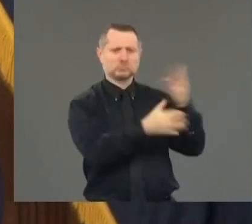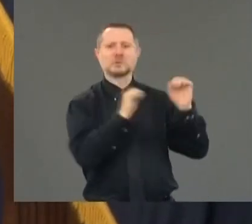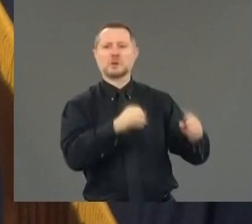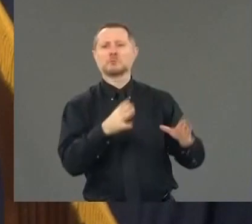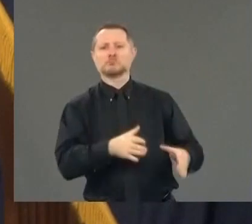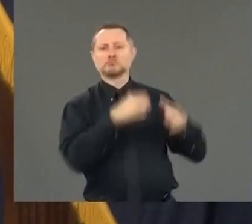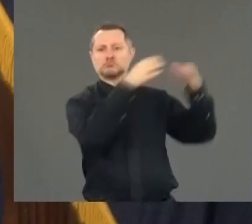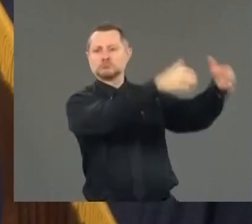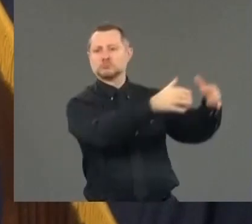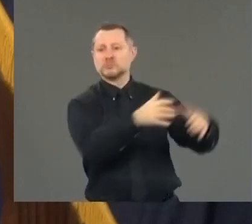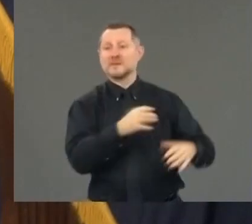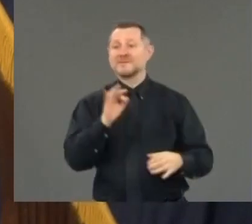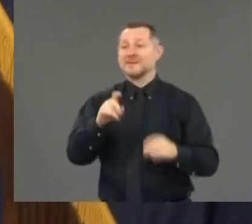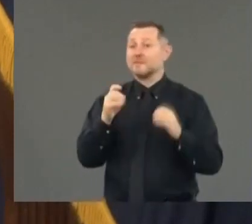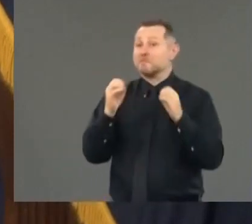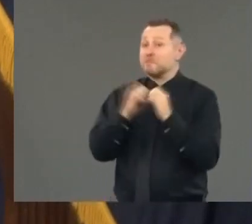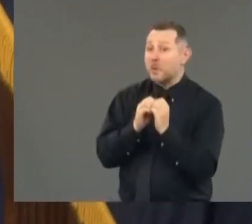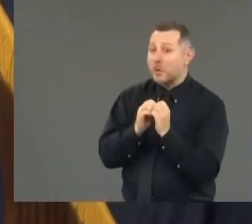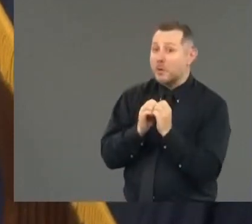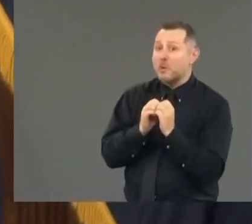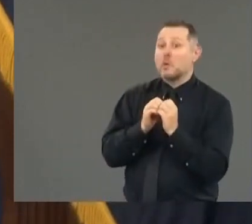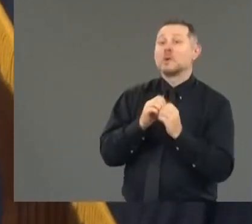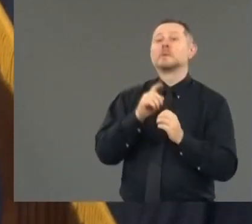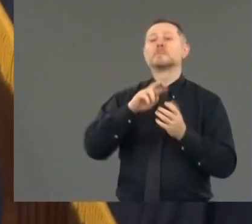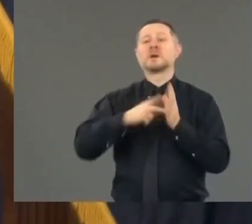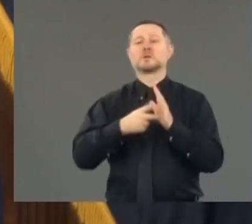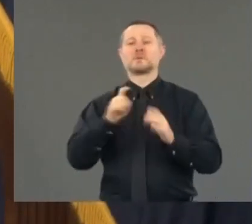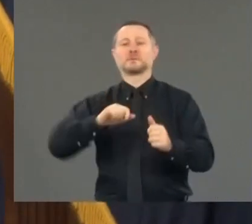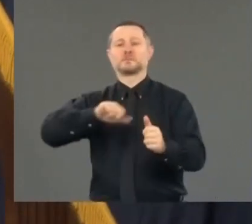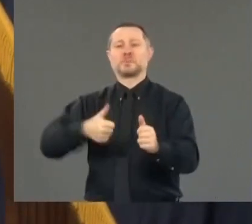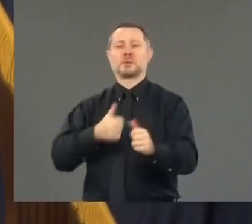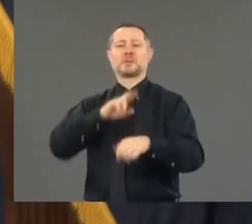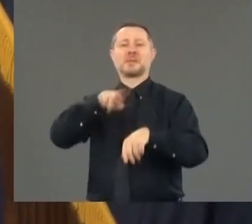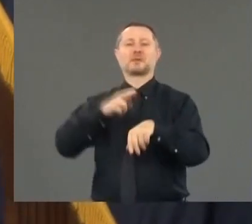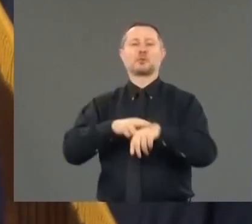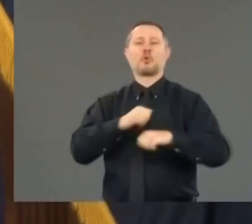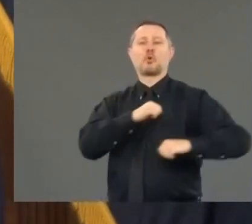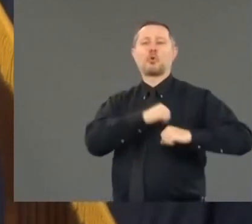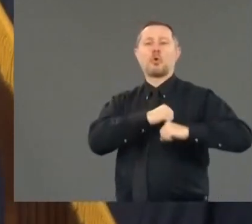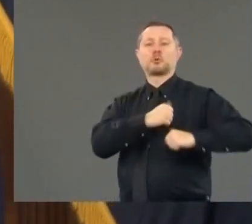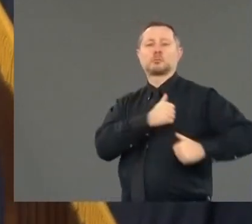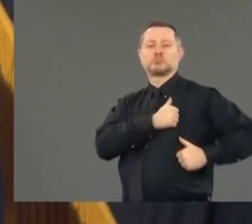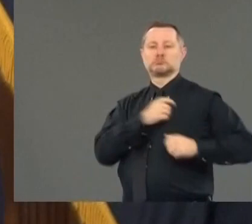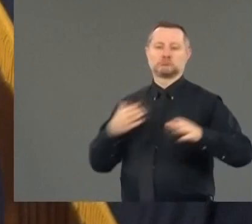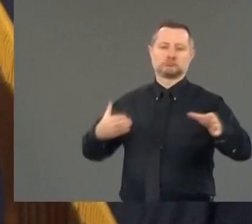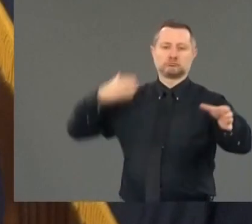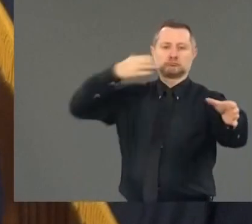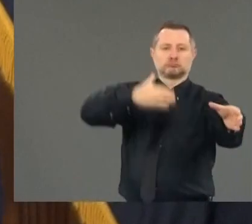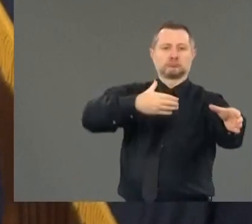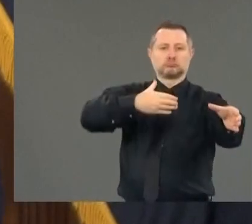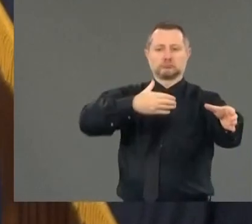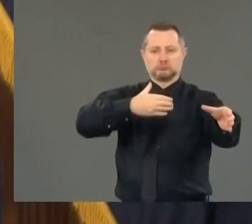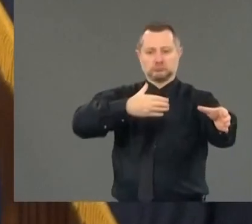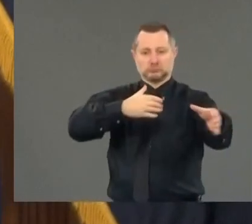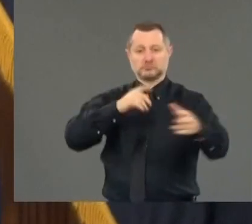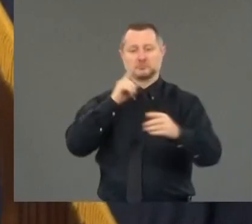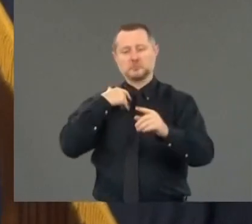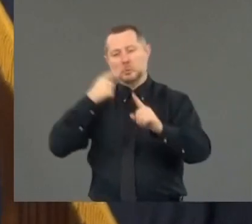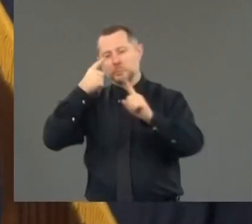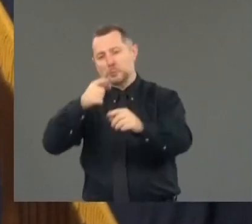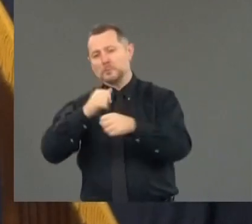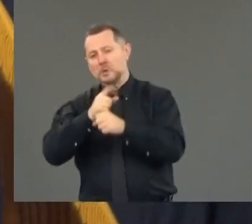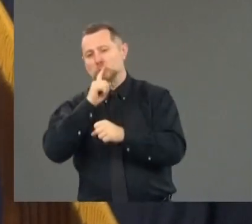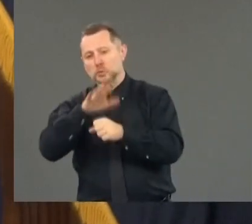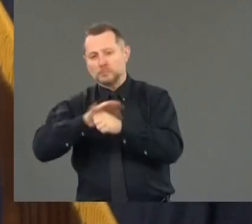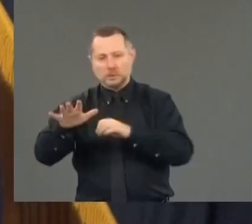we need more than the state police, then we have the National Guard. But it's just making sure we have enough resources to address